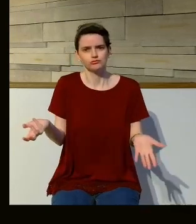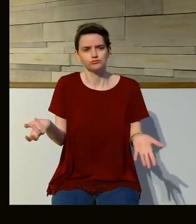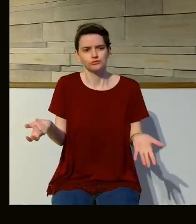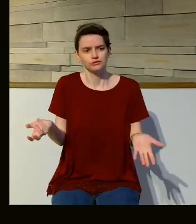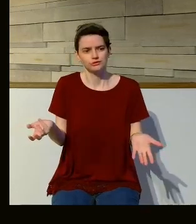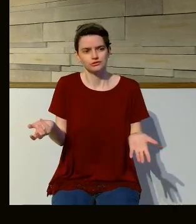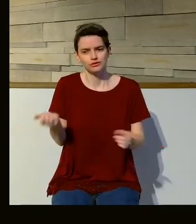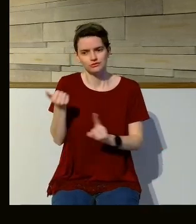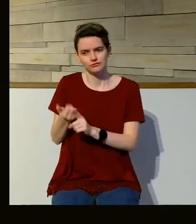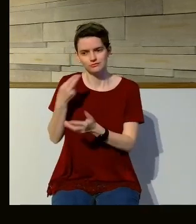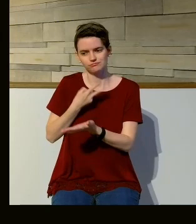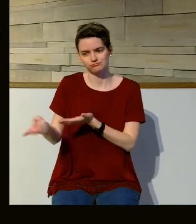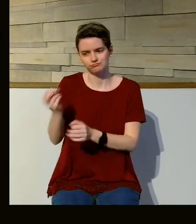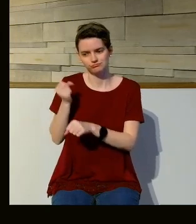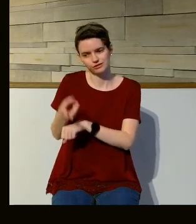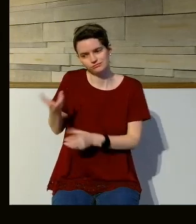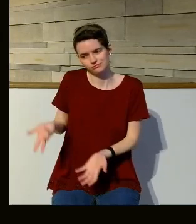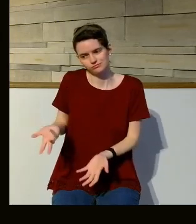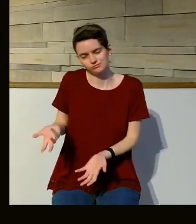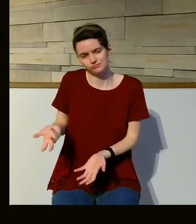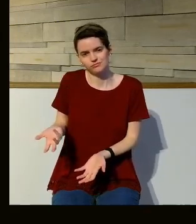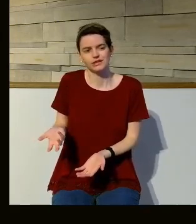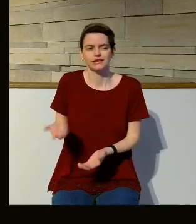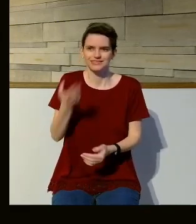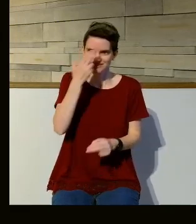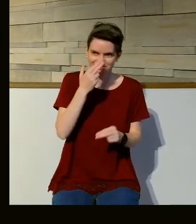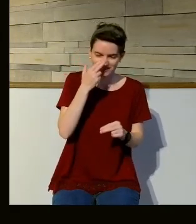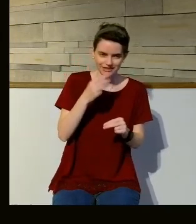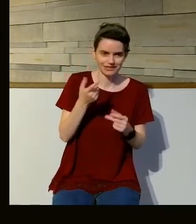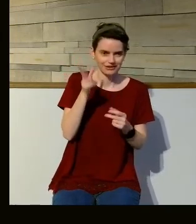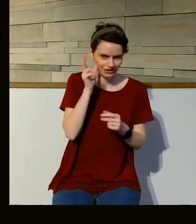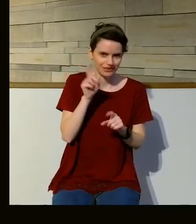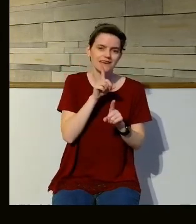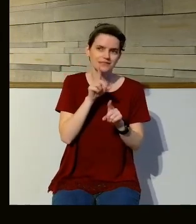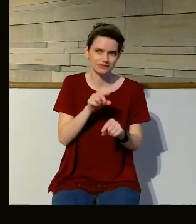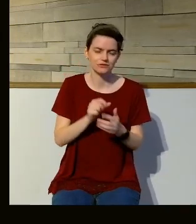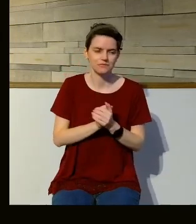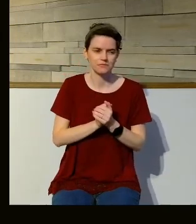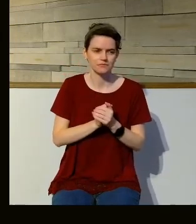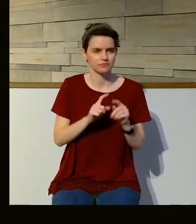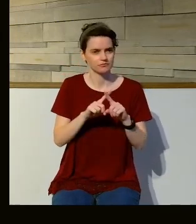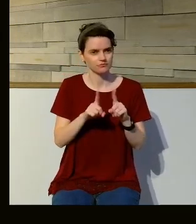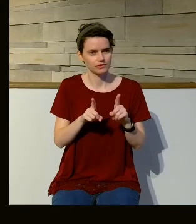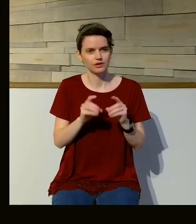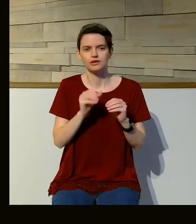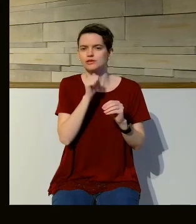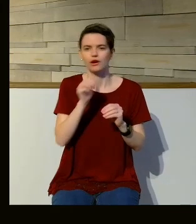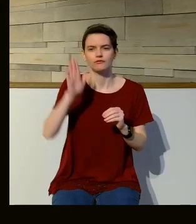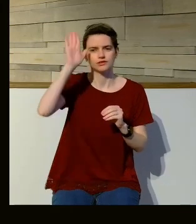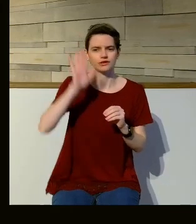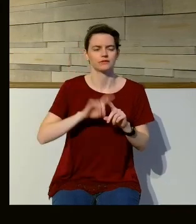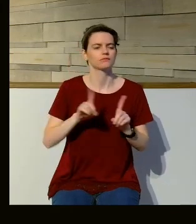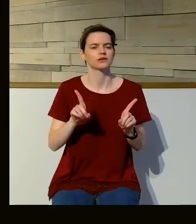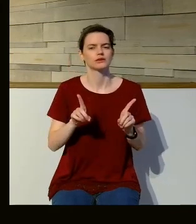So it's self-defeating. Now, it is funny when you hear the answer, but without raising your hand, who